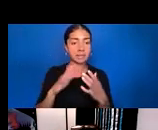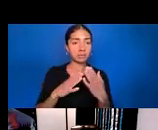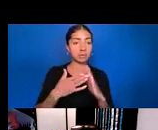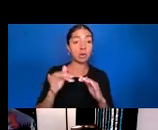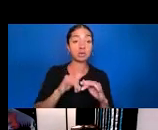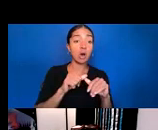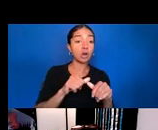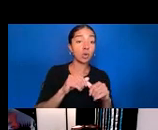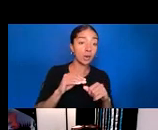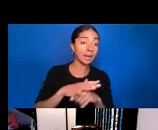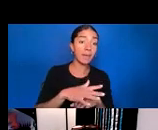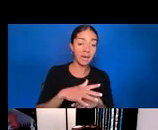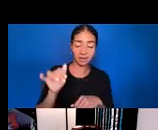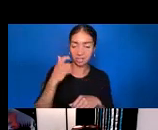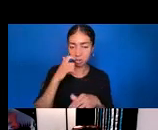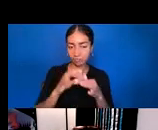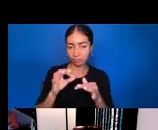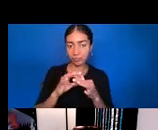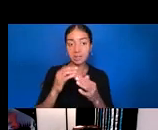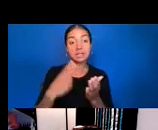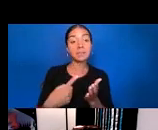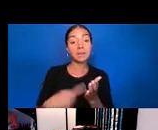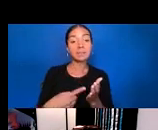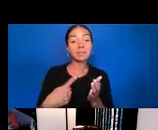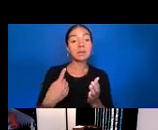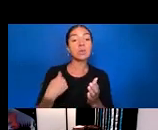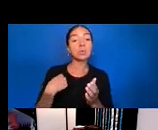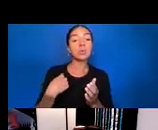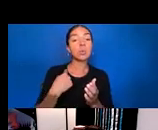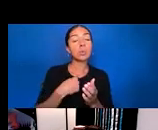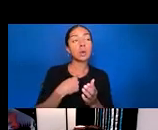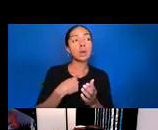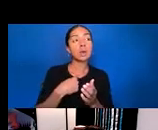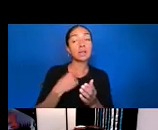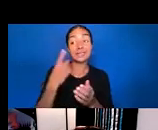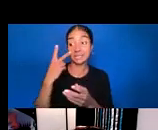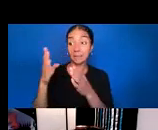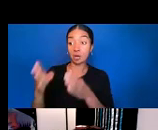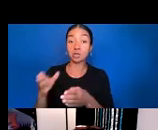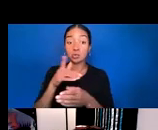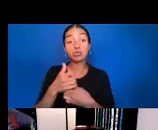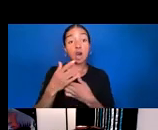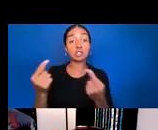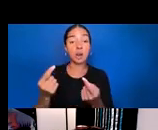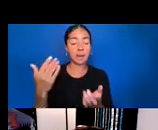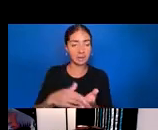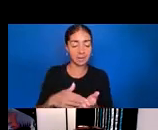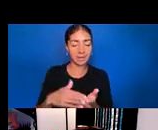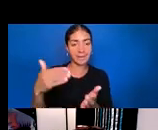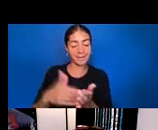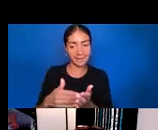about. Sometimes we have somebody who has done the same behavior multiple times and has victimized